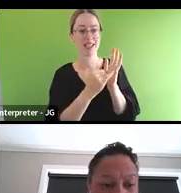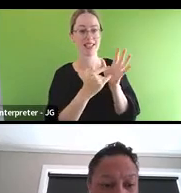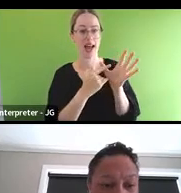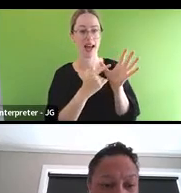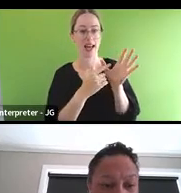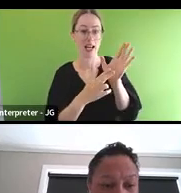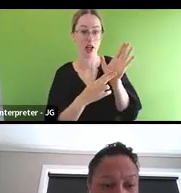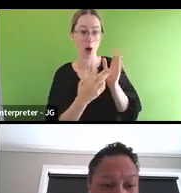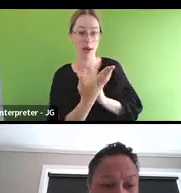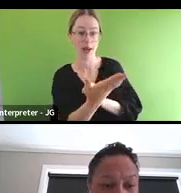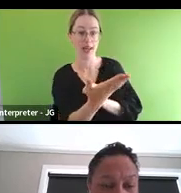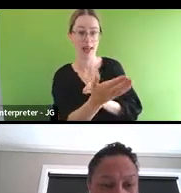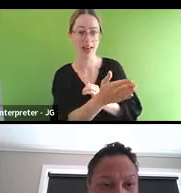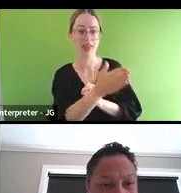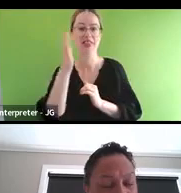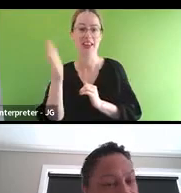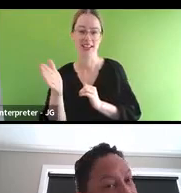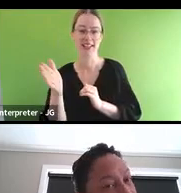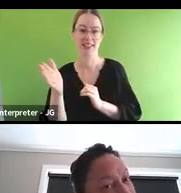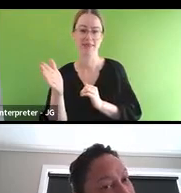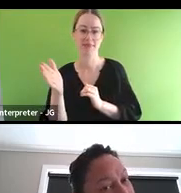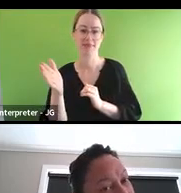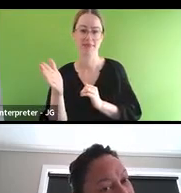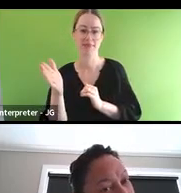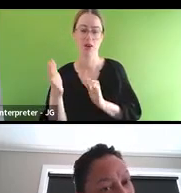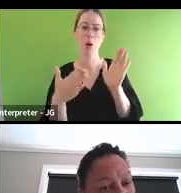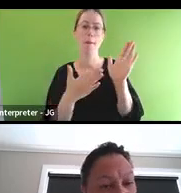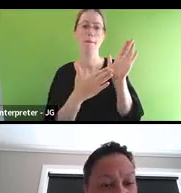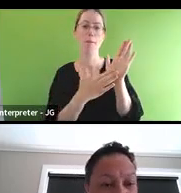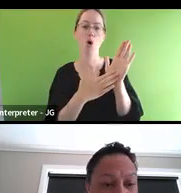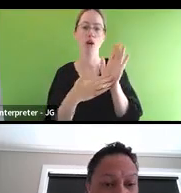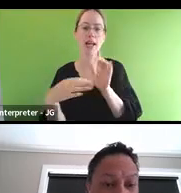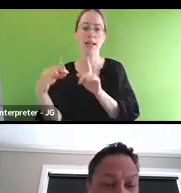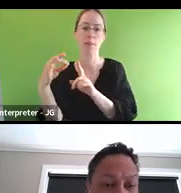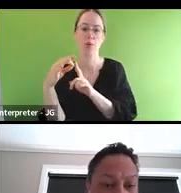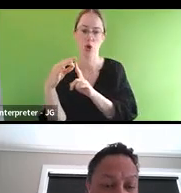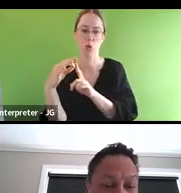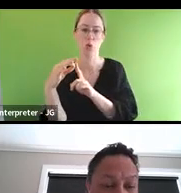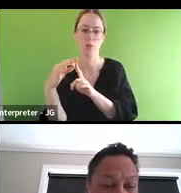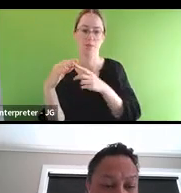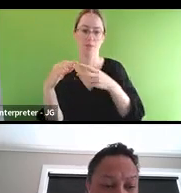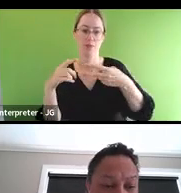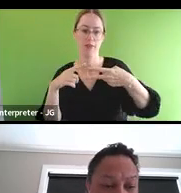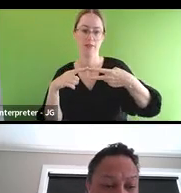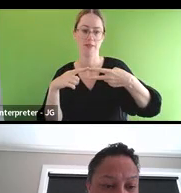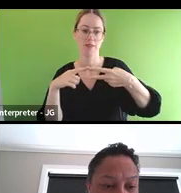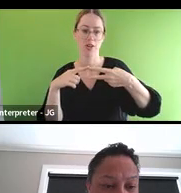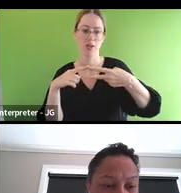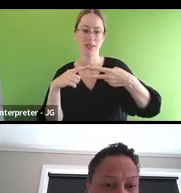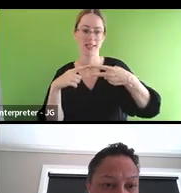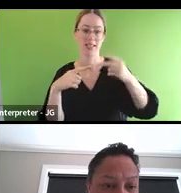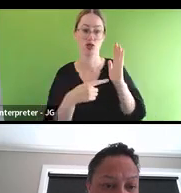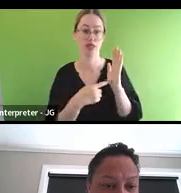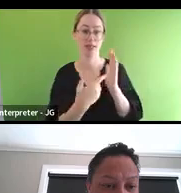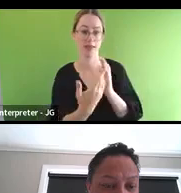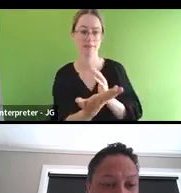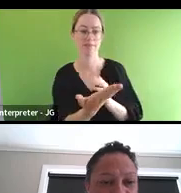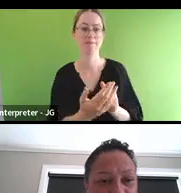Ngolby, and then we have Maureen Pugh in the meeting room. So